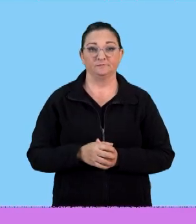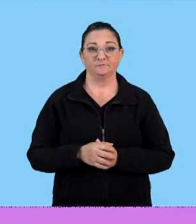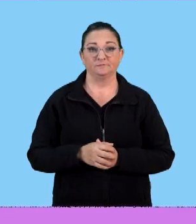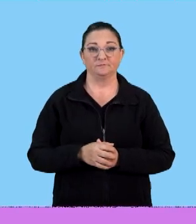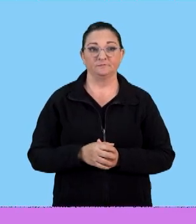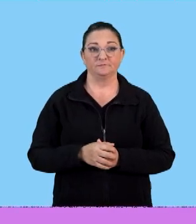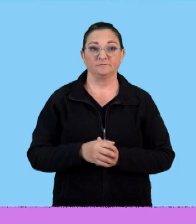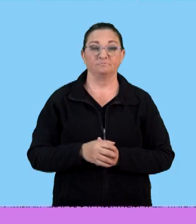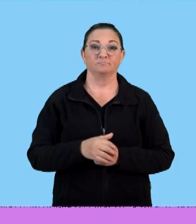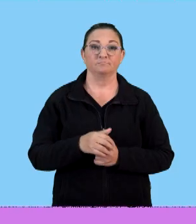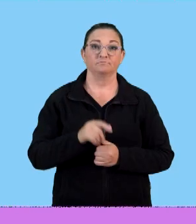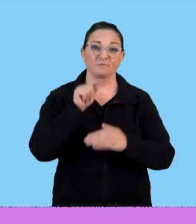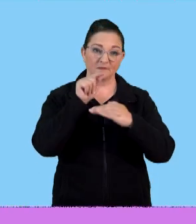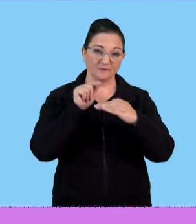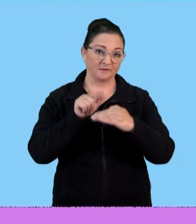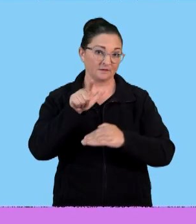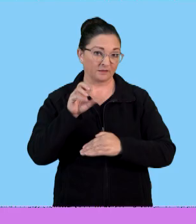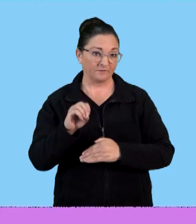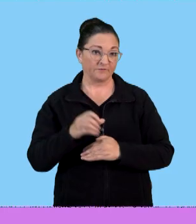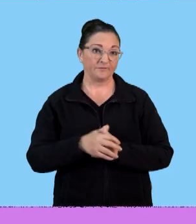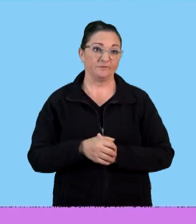So I divide it by 70.